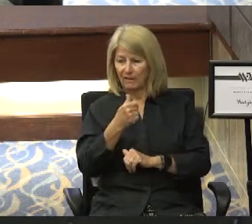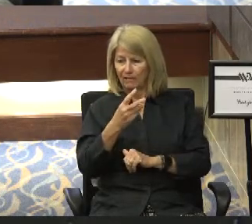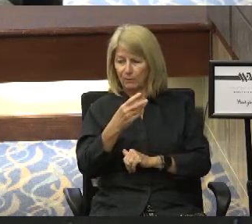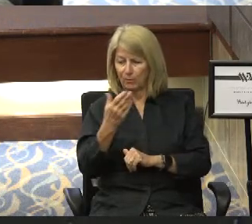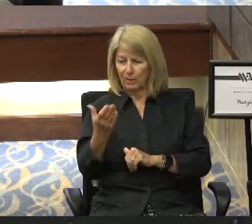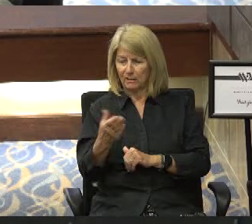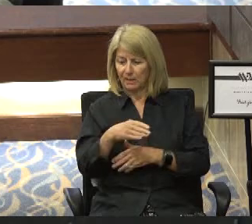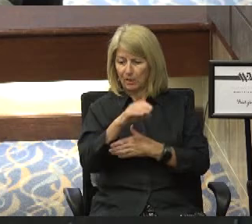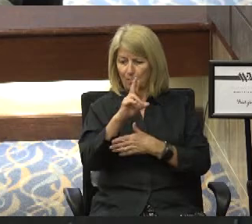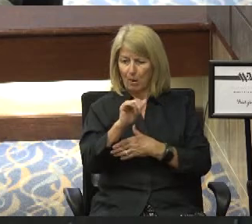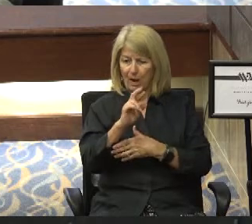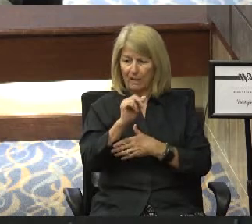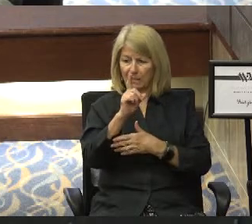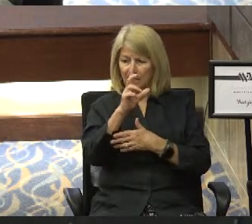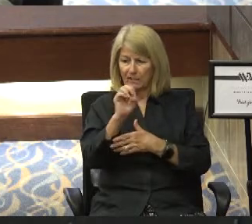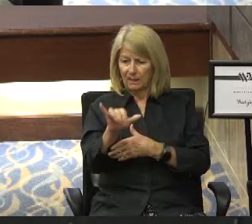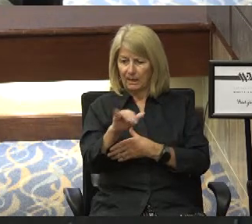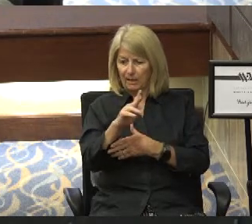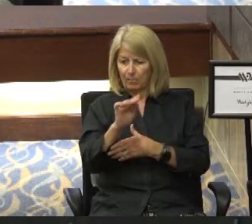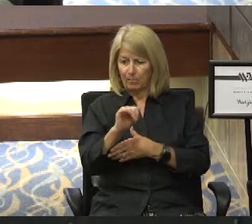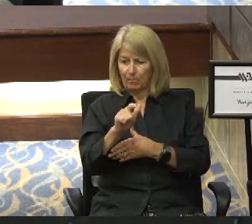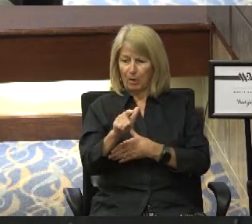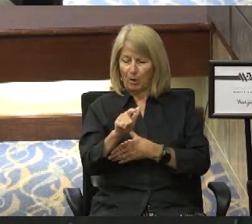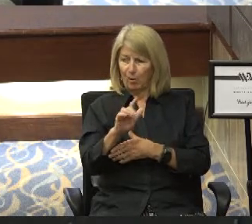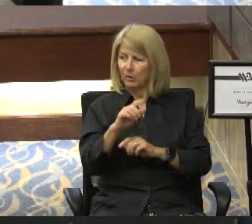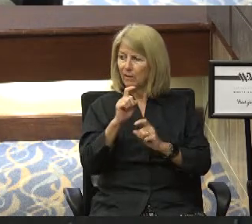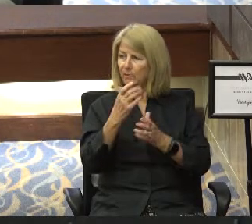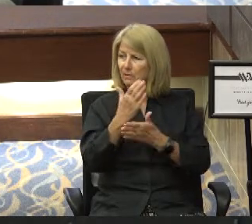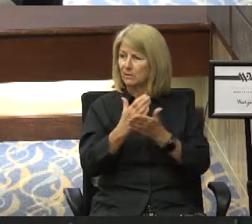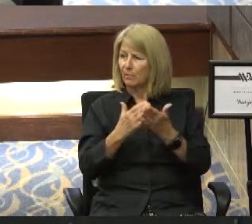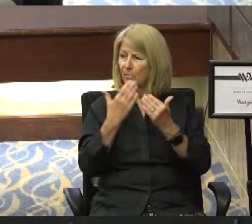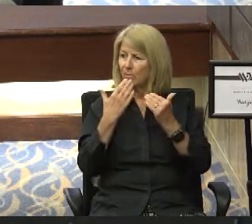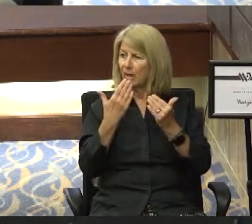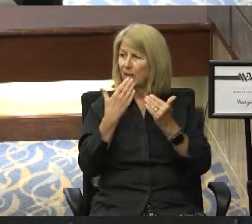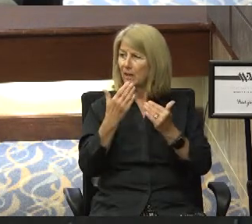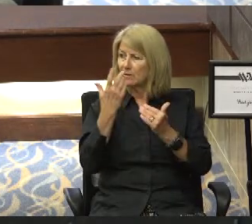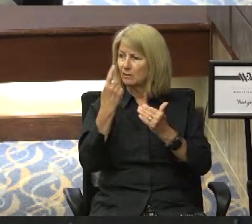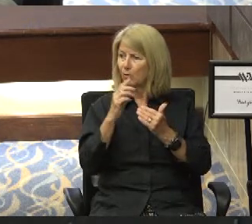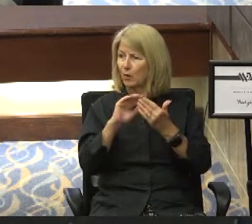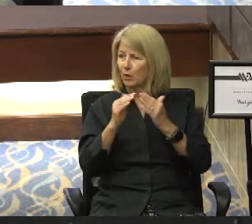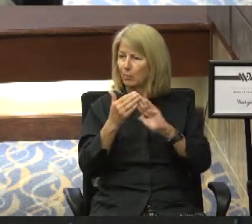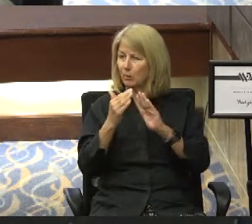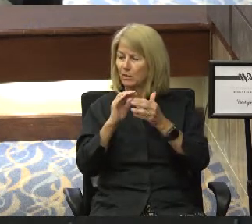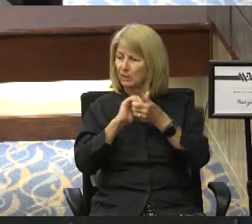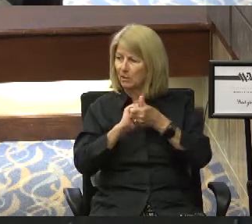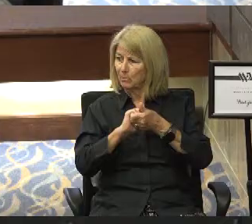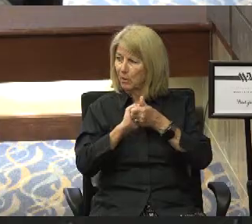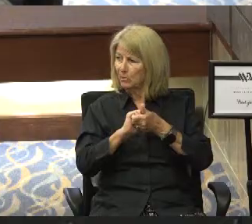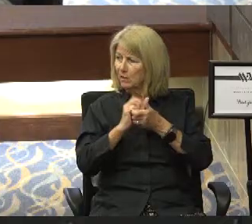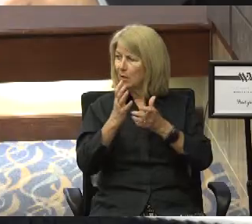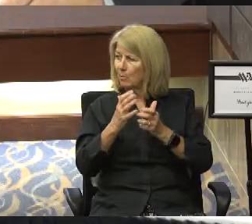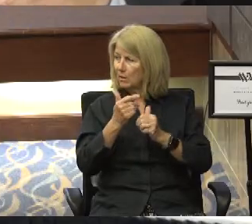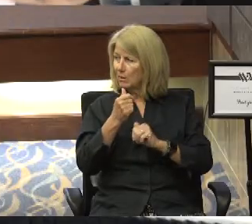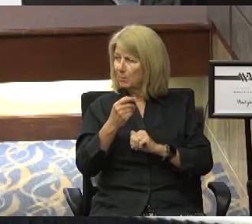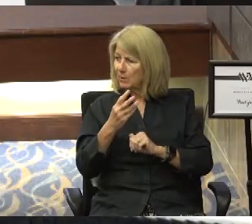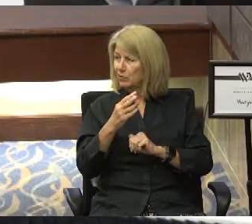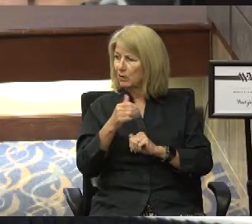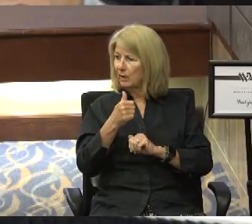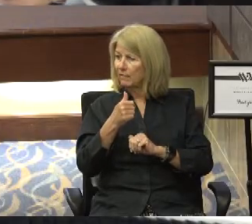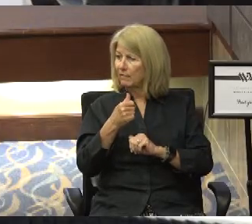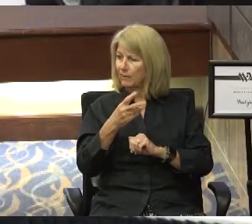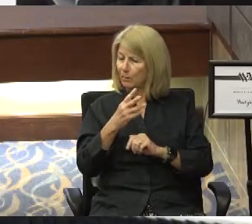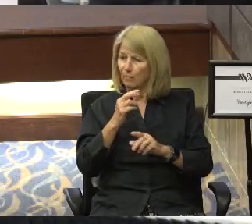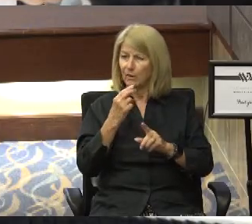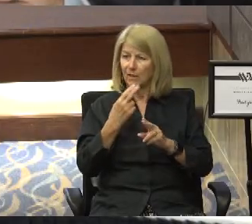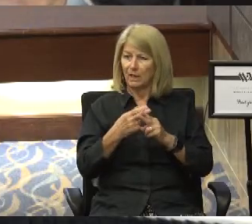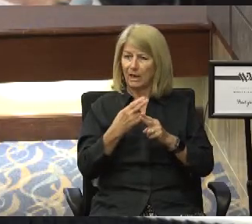and Paul have given some thanks to our community partners, but I wanted to mention a couple other names and